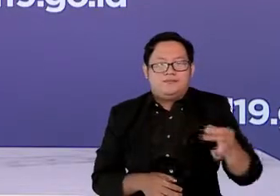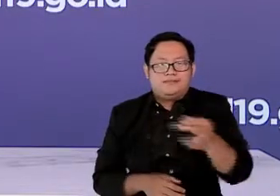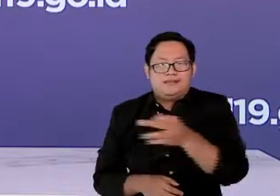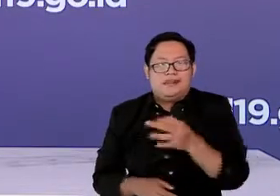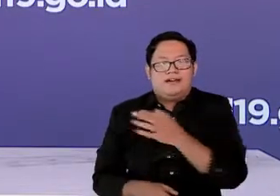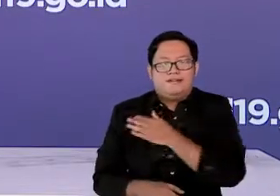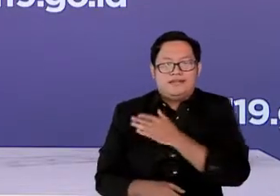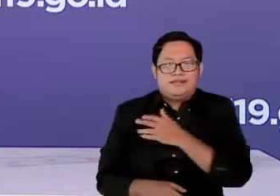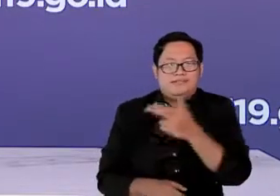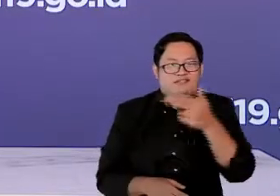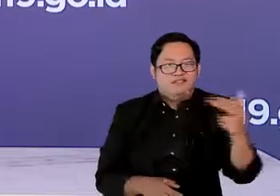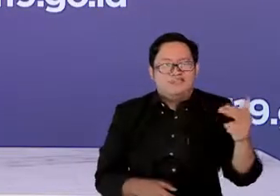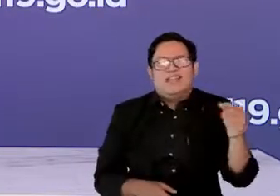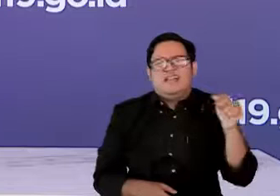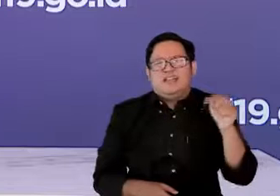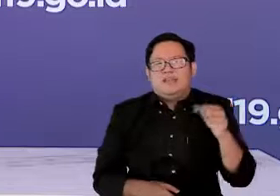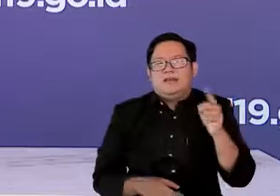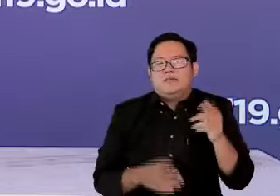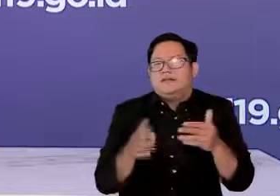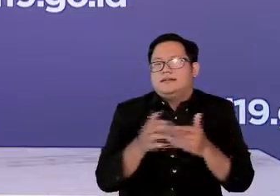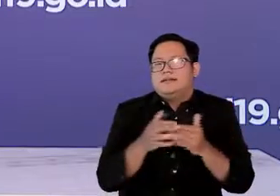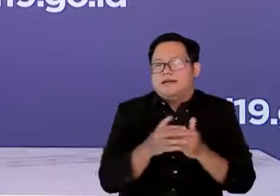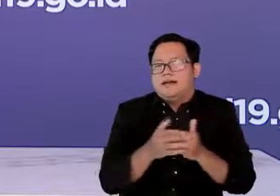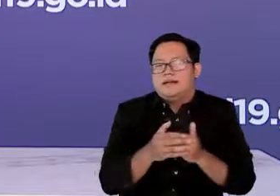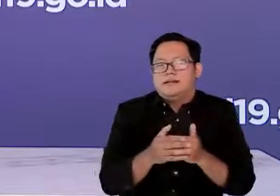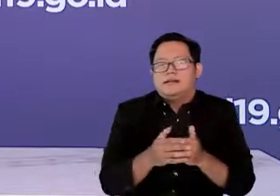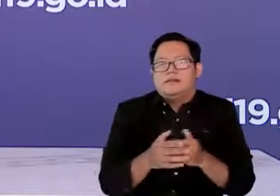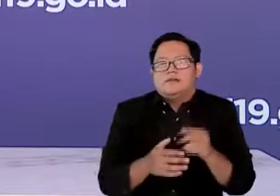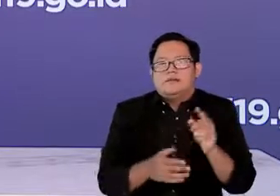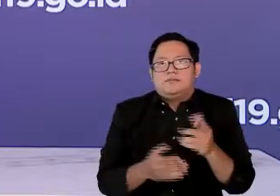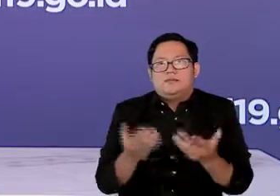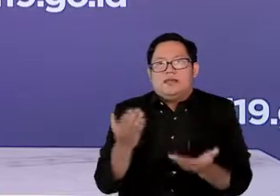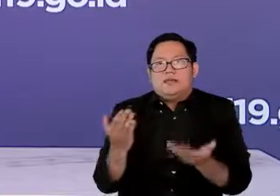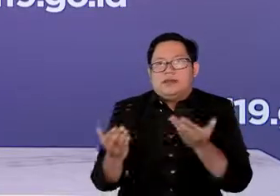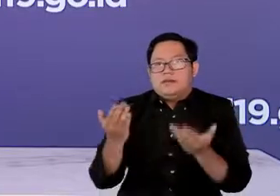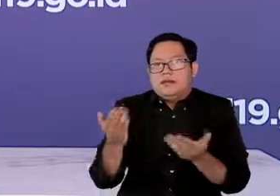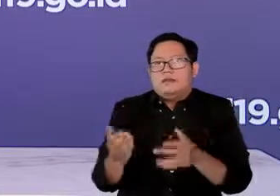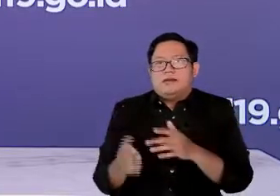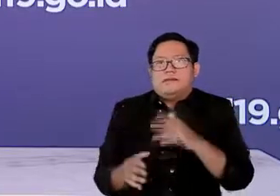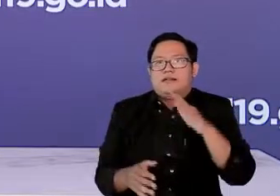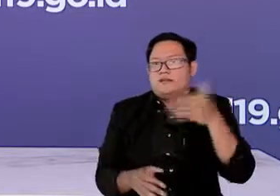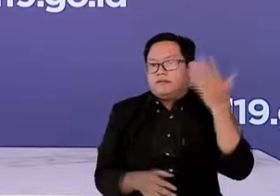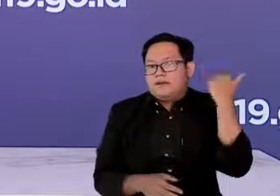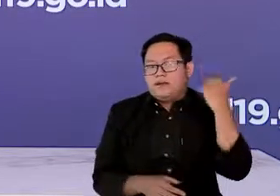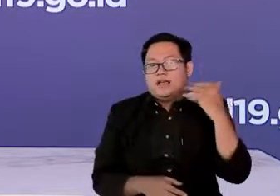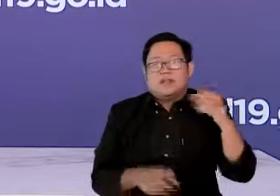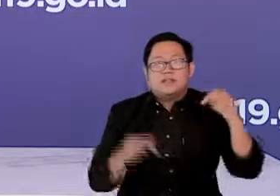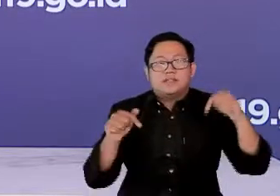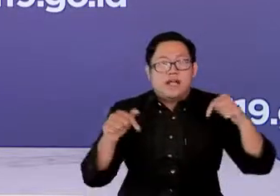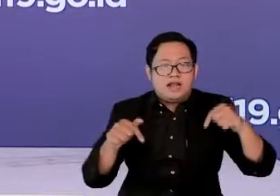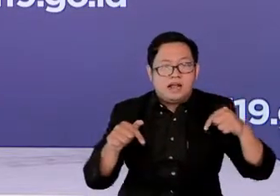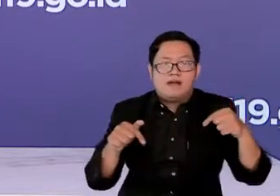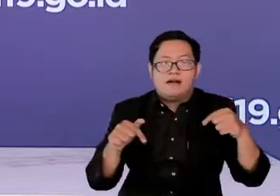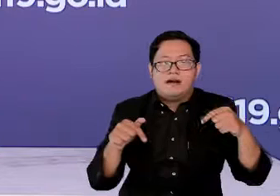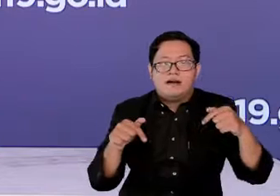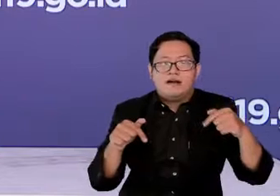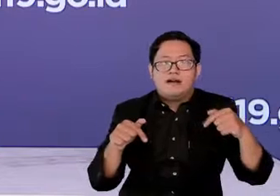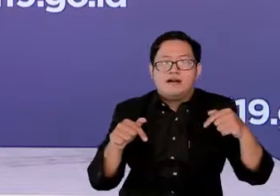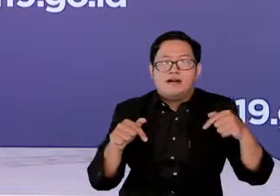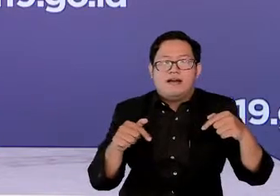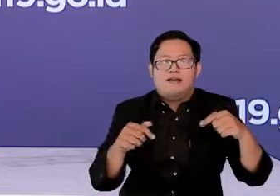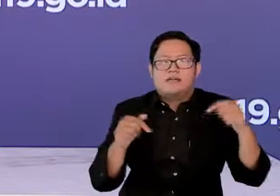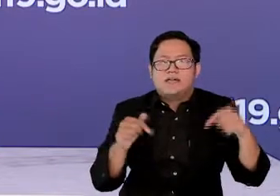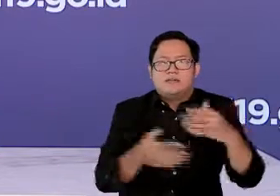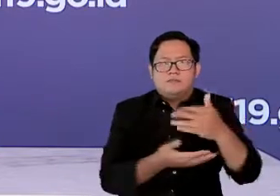challenge. But if we compare to the last year, today is far more